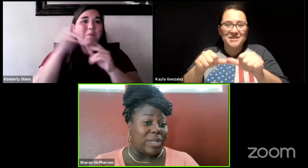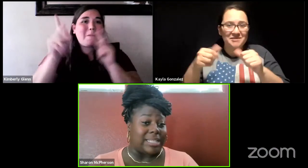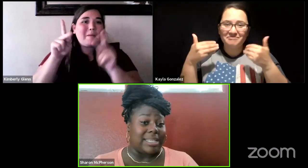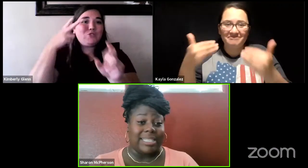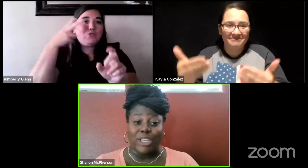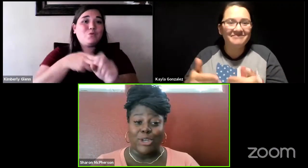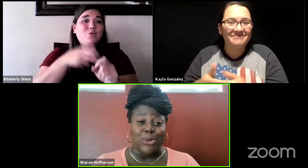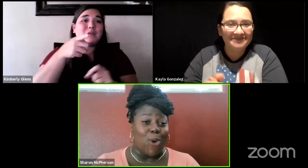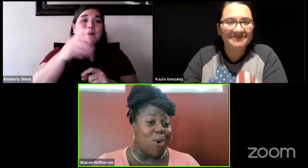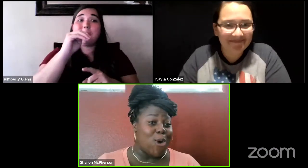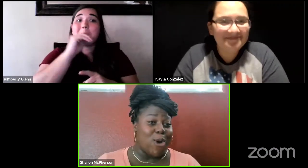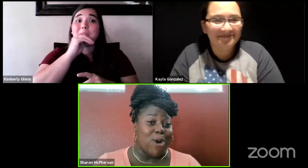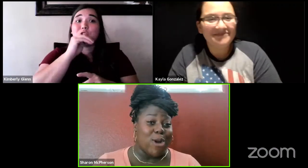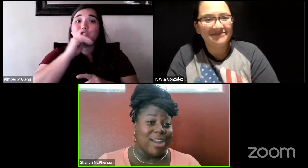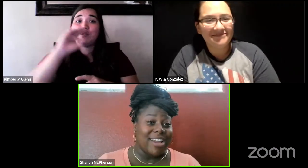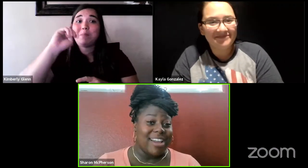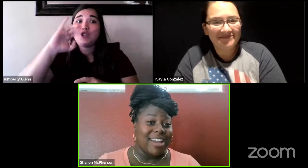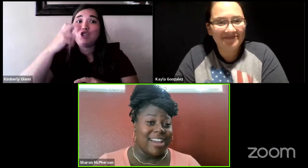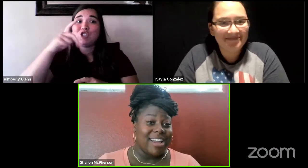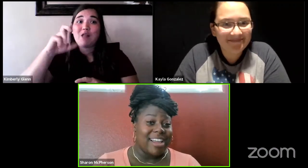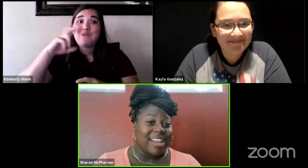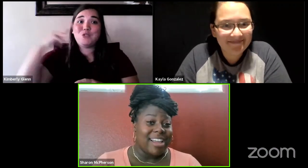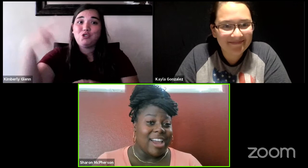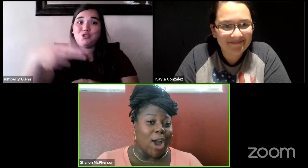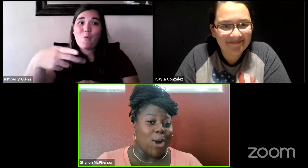Kayla, would you like to continue or?